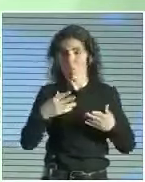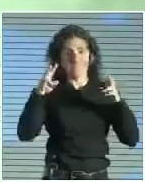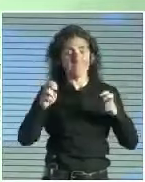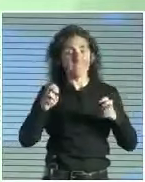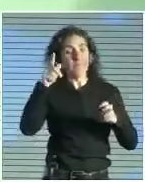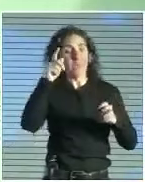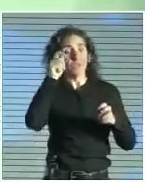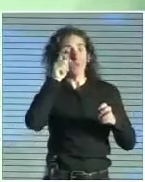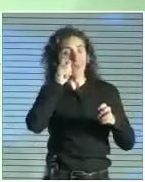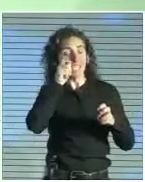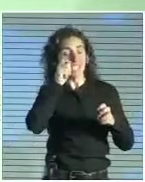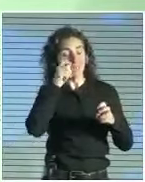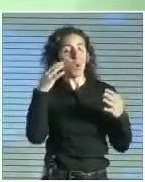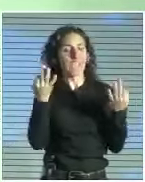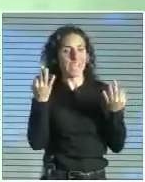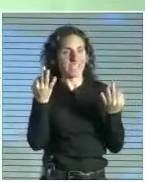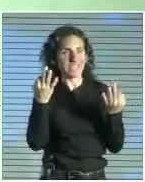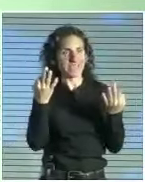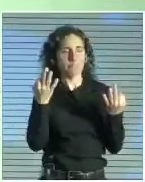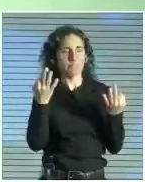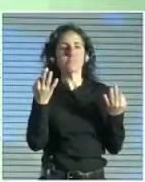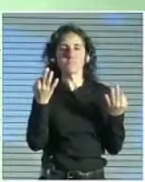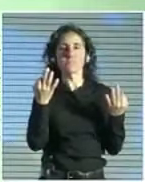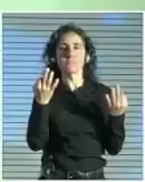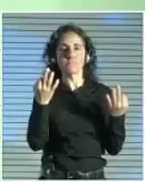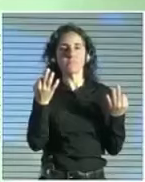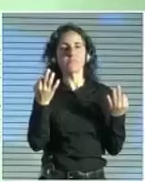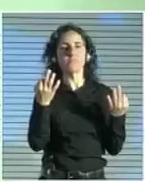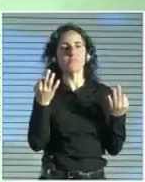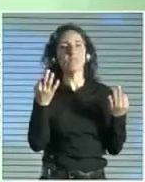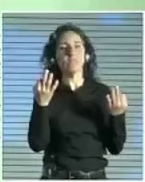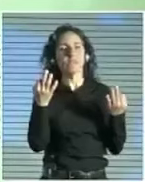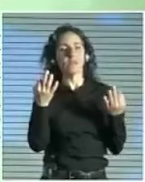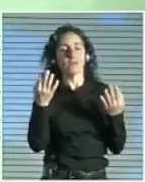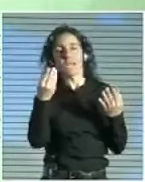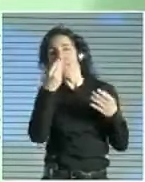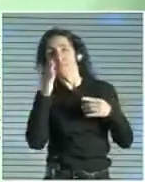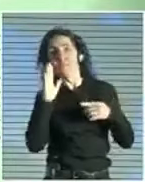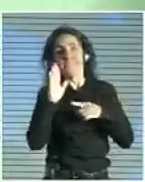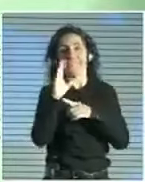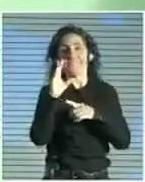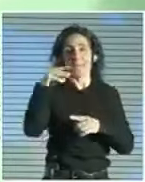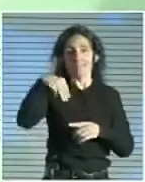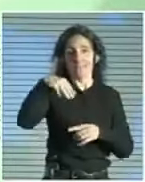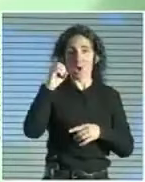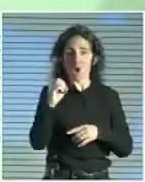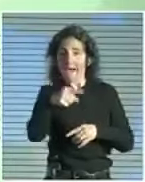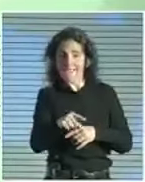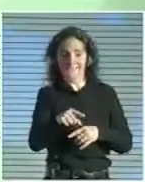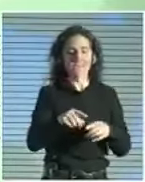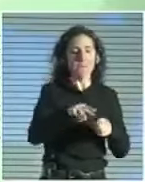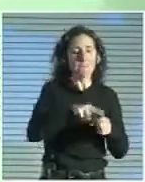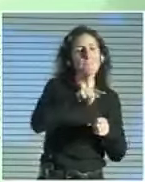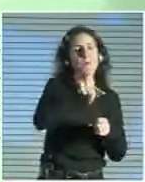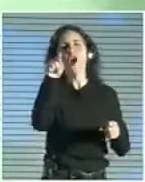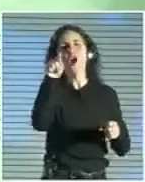of DMOs from across the provinces and about several of the big DMOs. So there are about 50 representatives, and